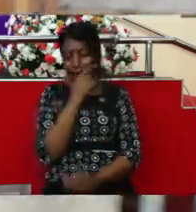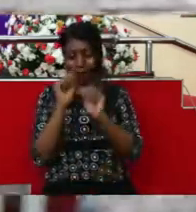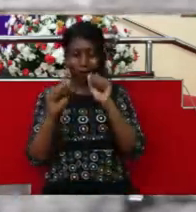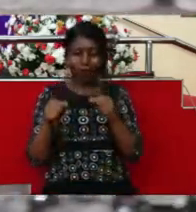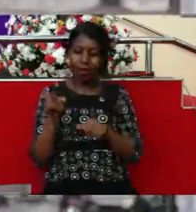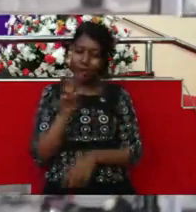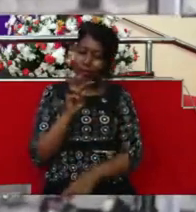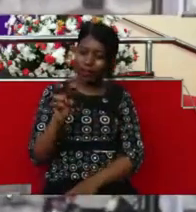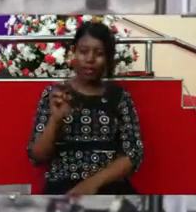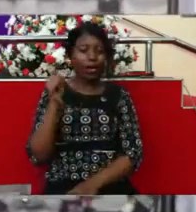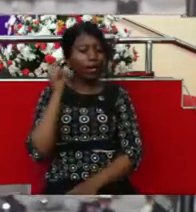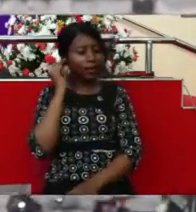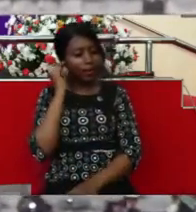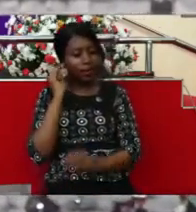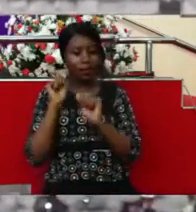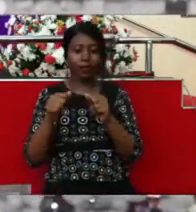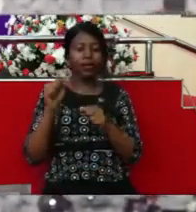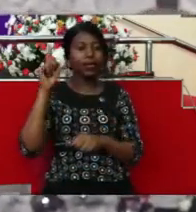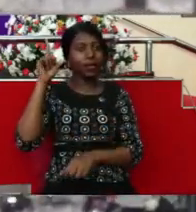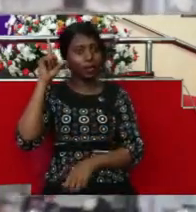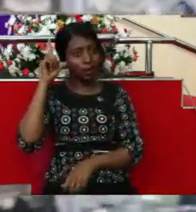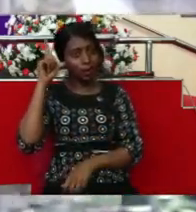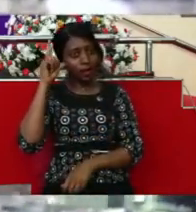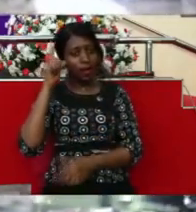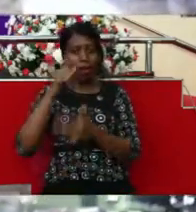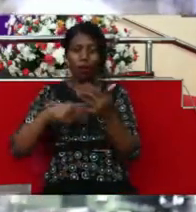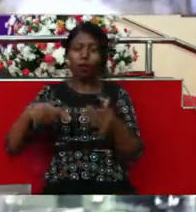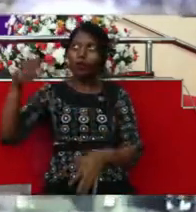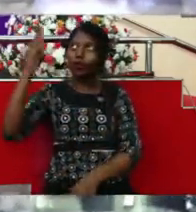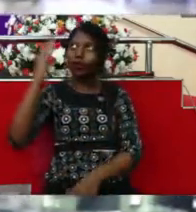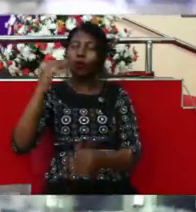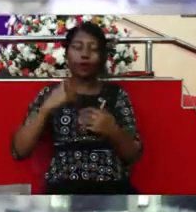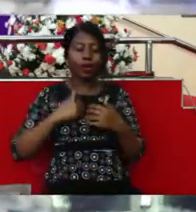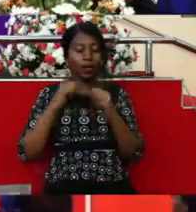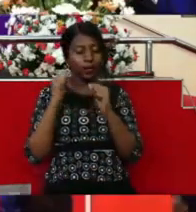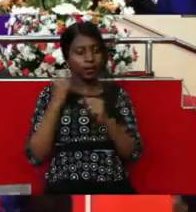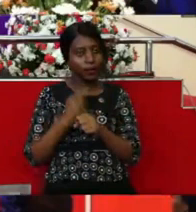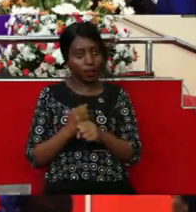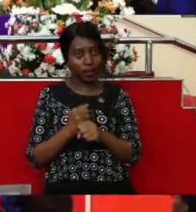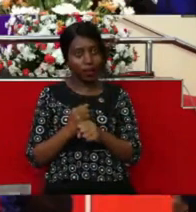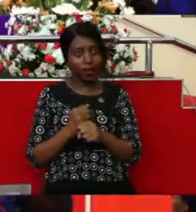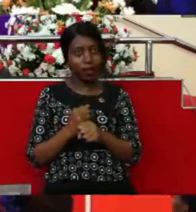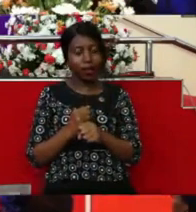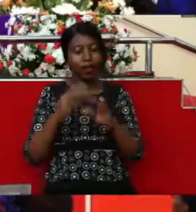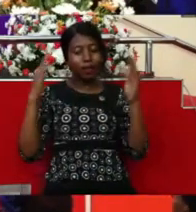the ears can hear. What the Lord has done and great things is doing.